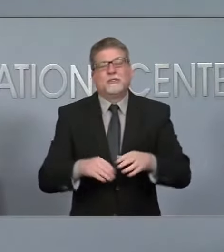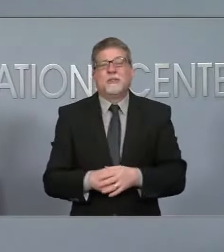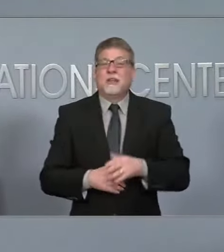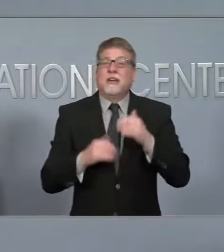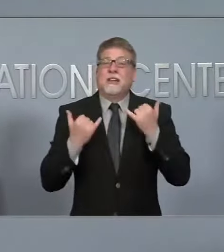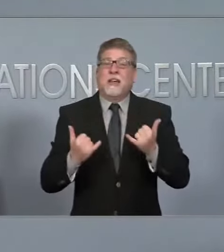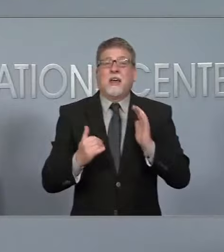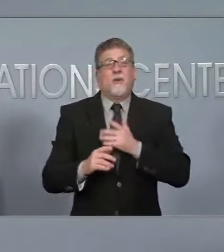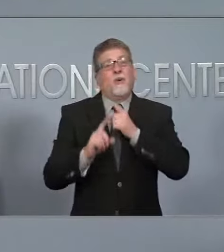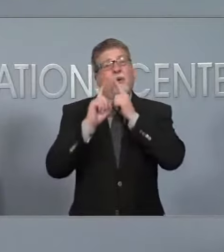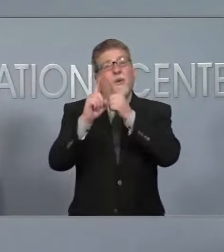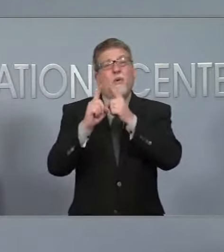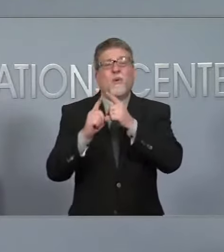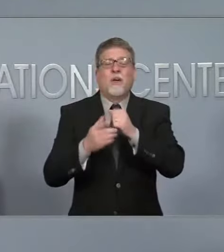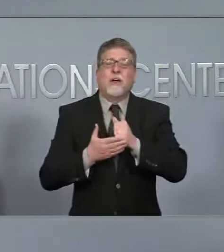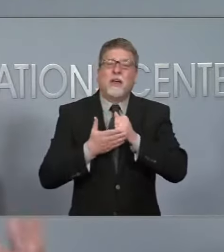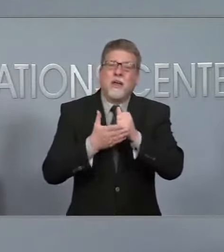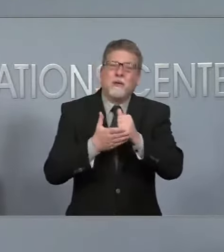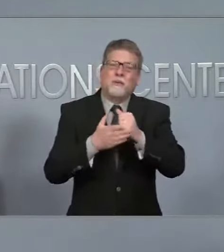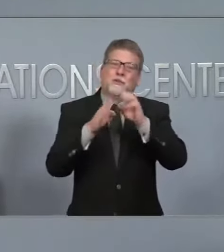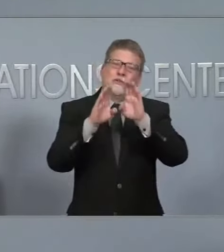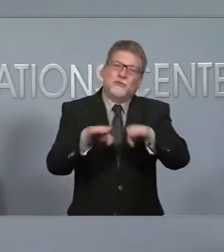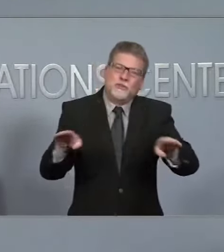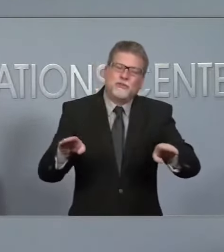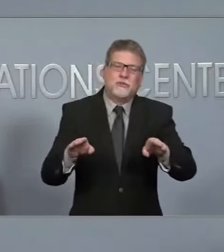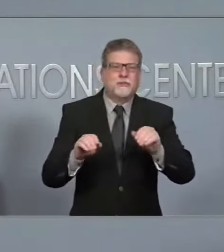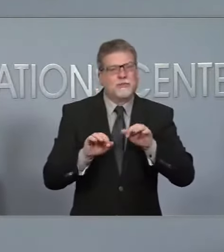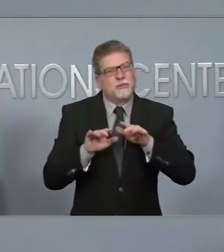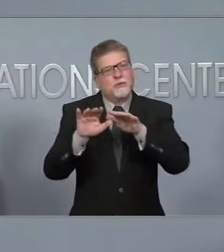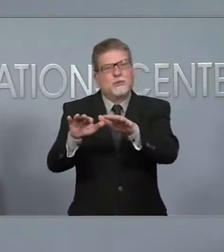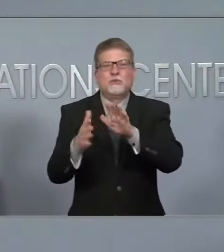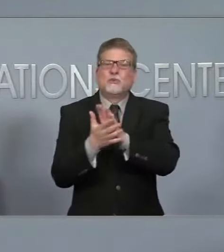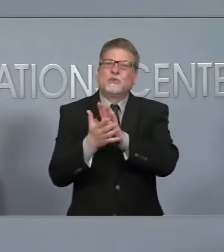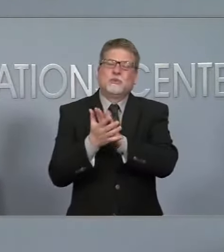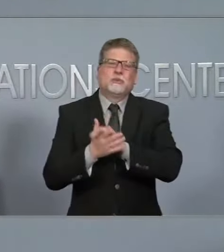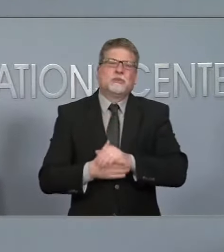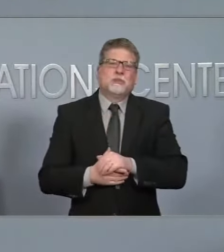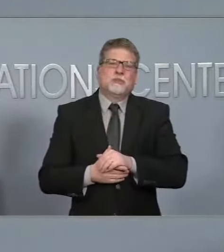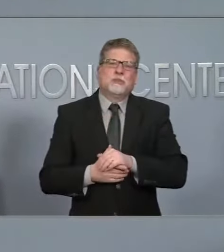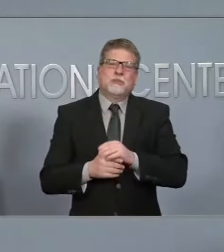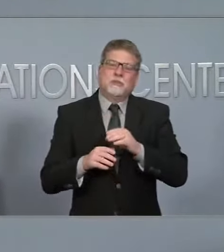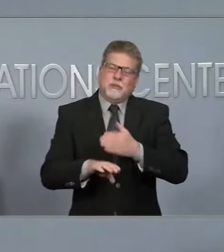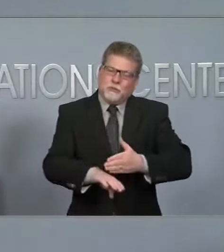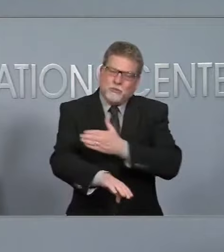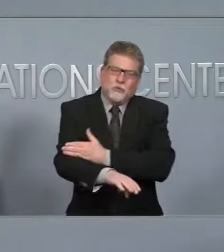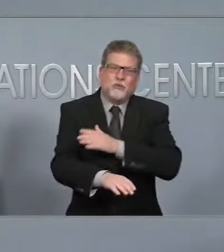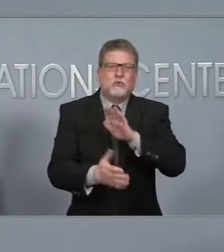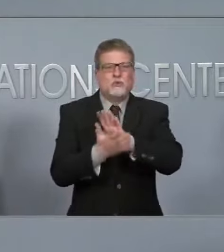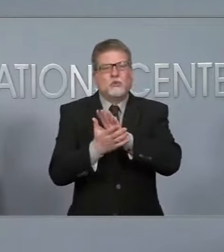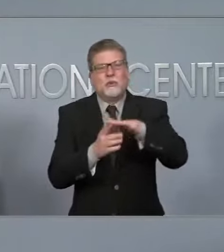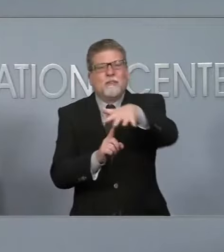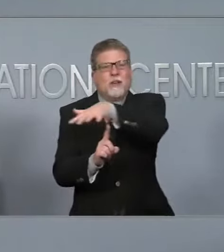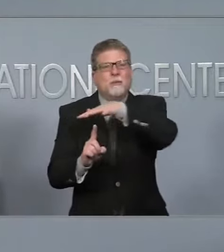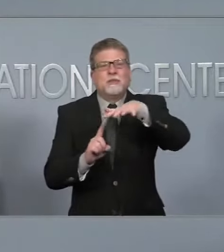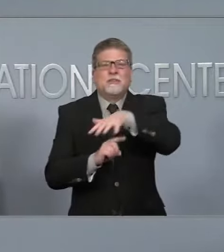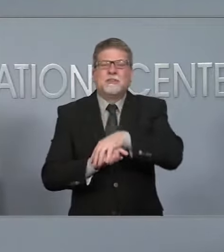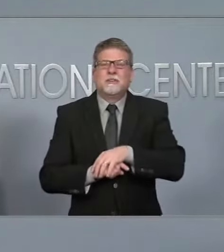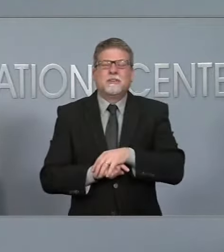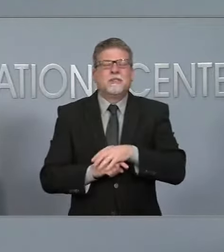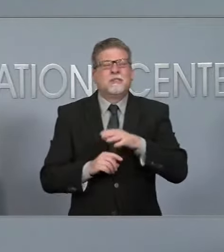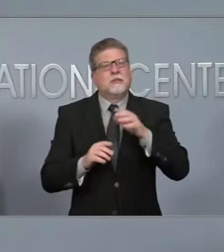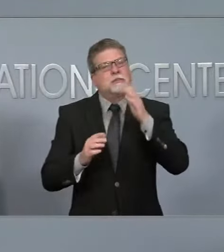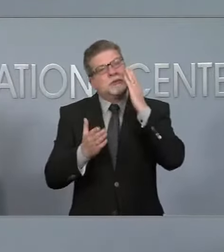our schools, no matter how you feel about masks. North Carolinians have weathered this storm with